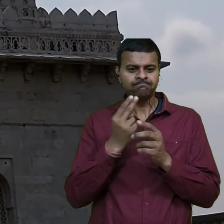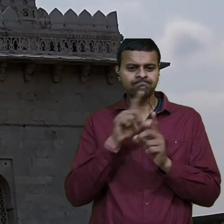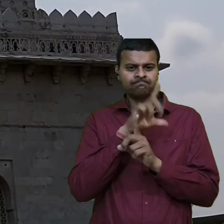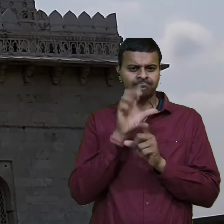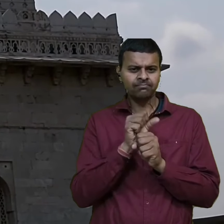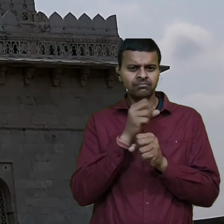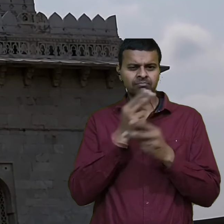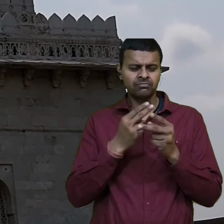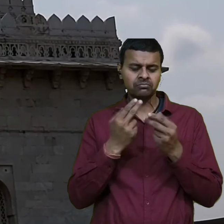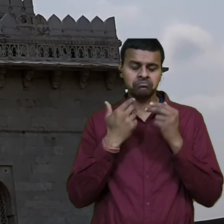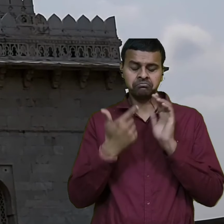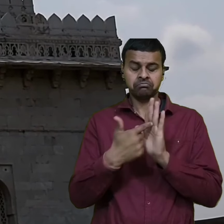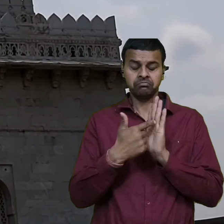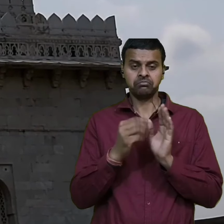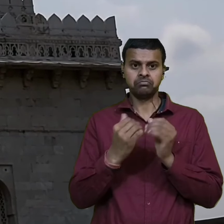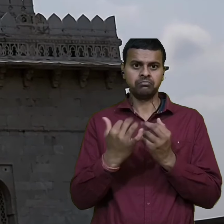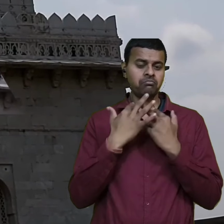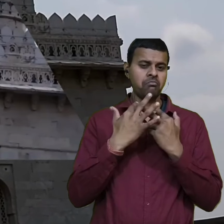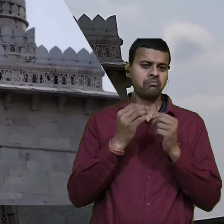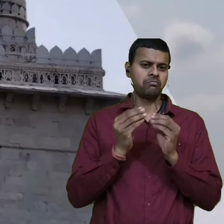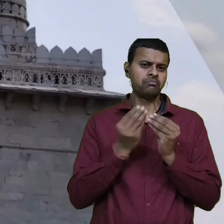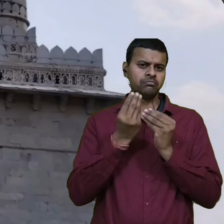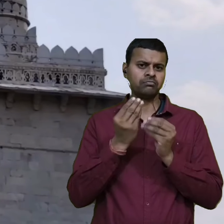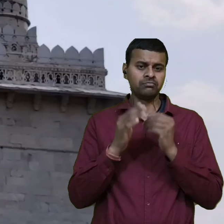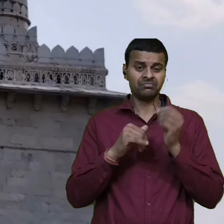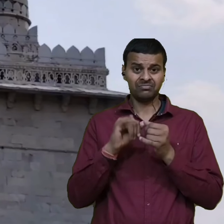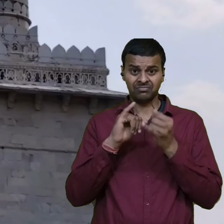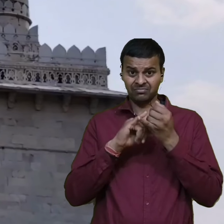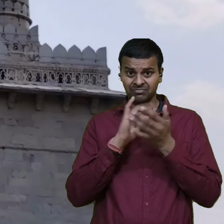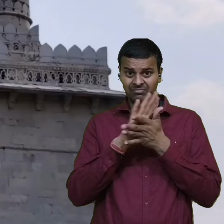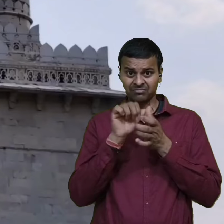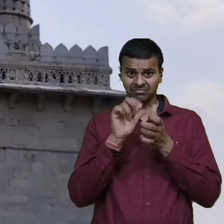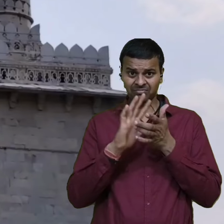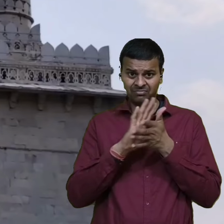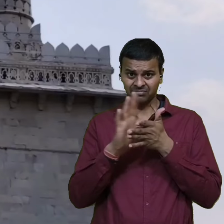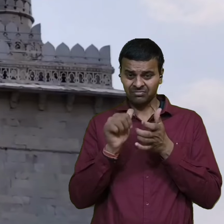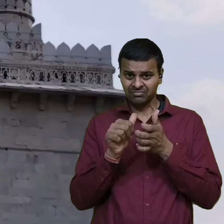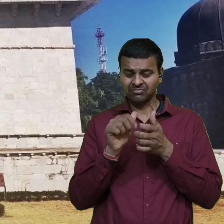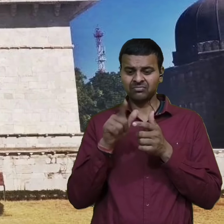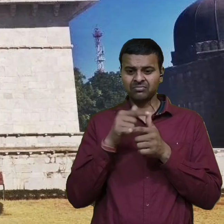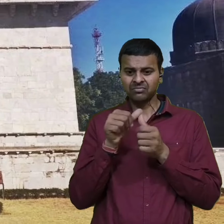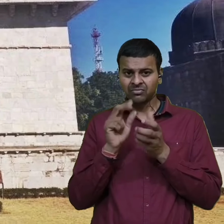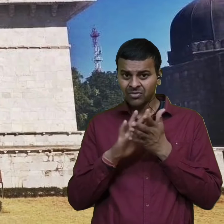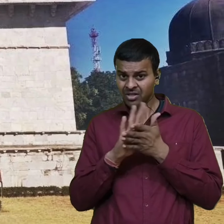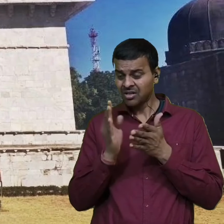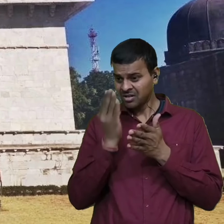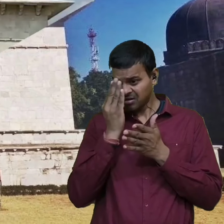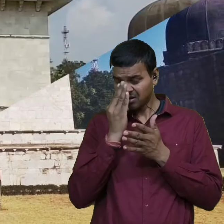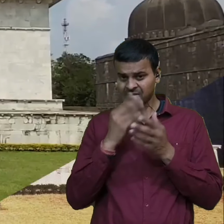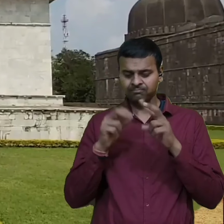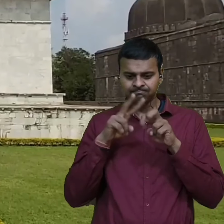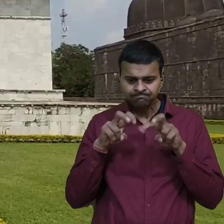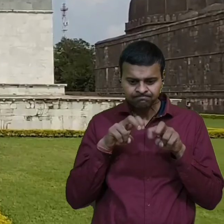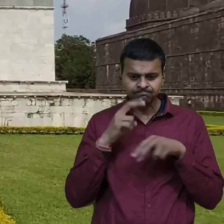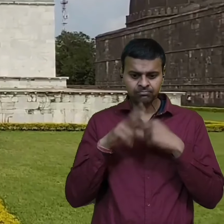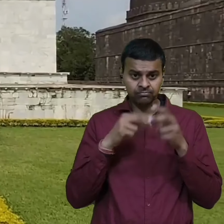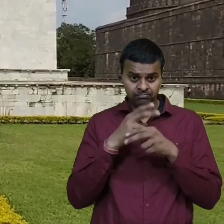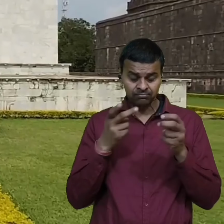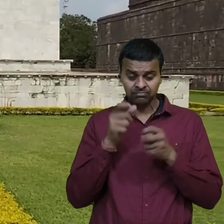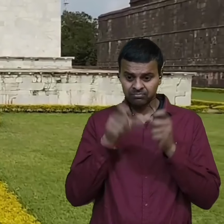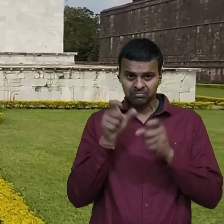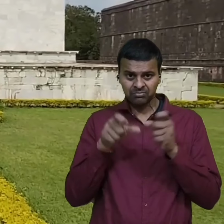four chief architects, including Ustad Hamid, who later worked on the Taj Mahal, to study its architecture